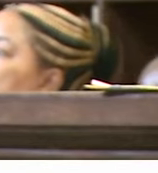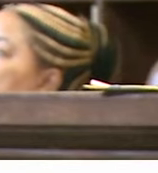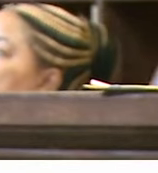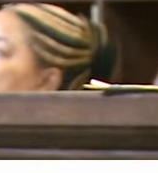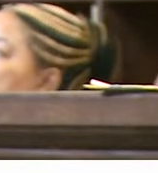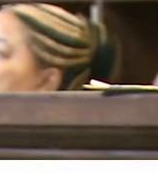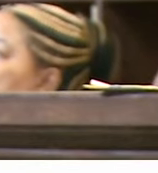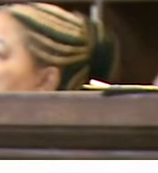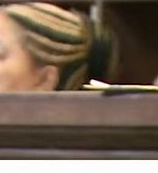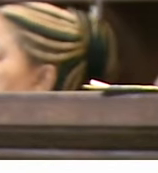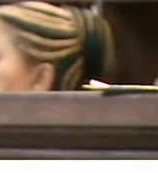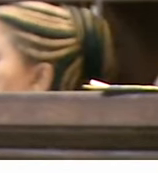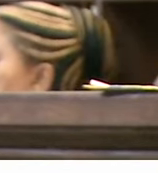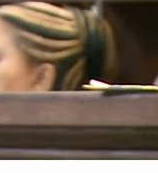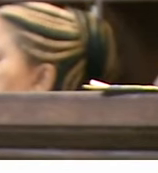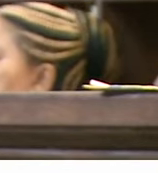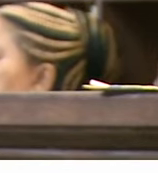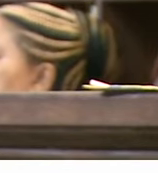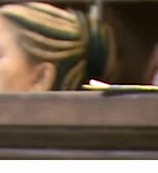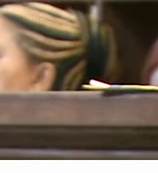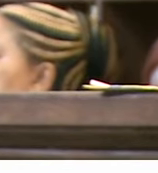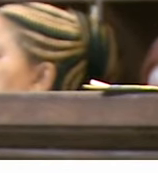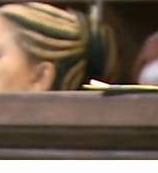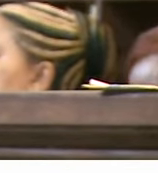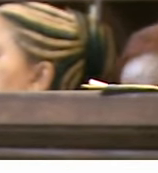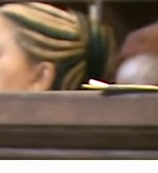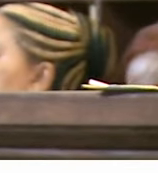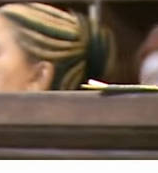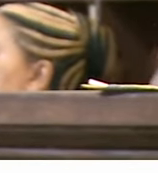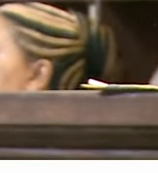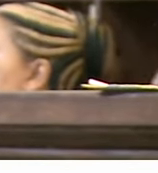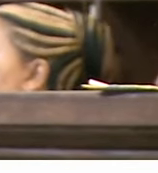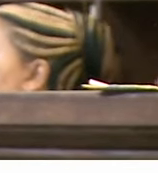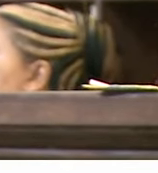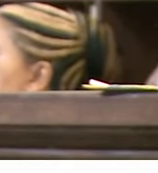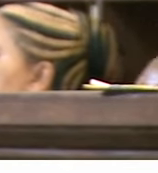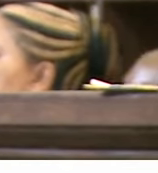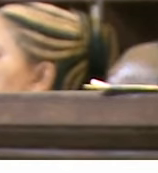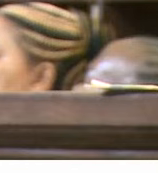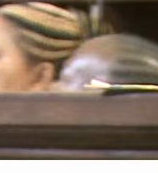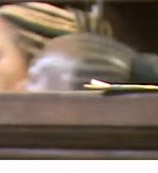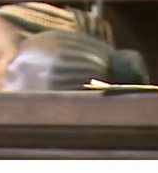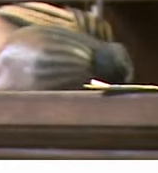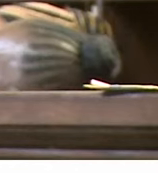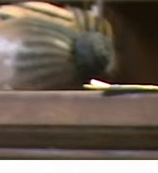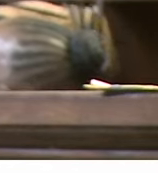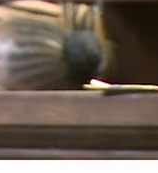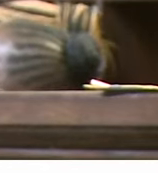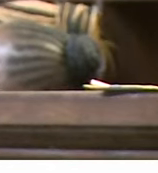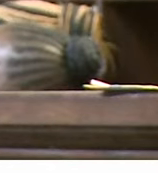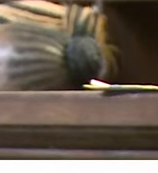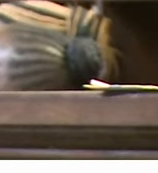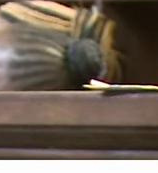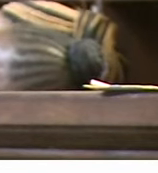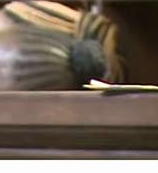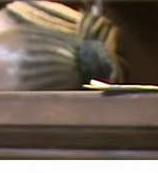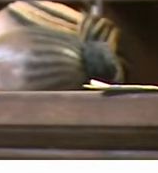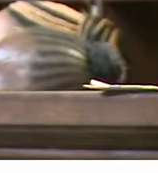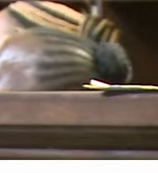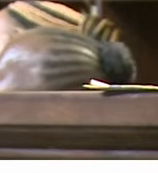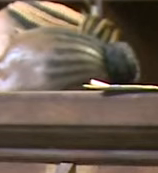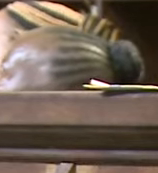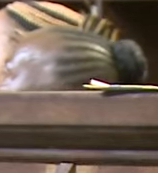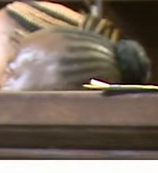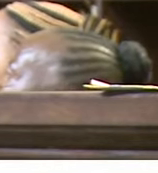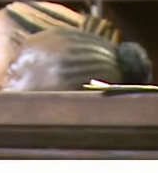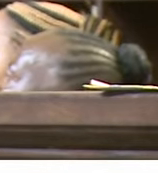Lord Jesus Christ. It marks the beginning of 50 days of Eastertide season, which